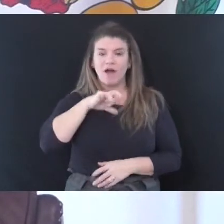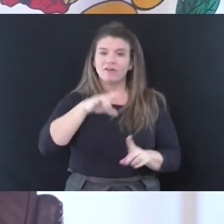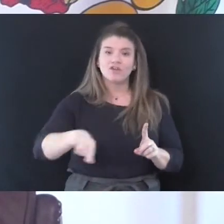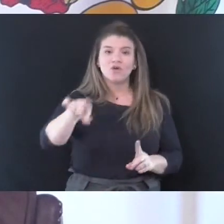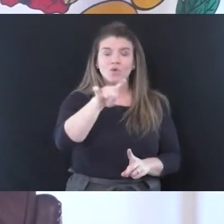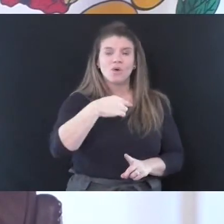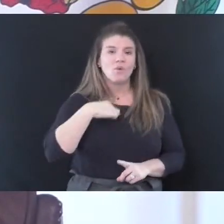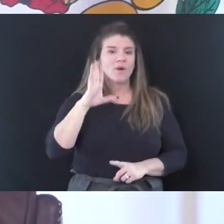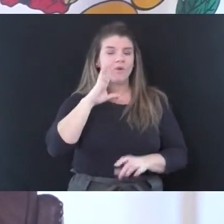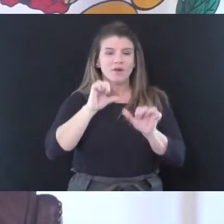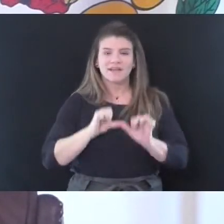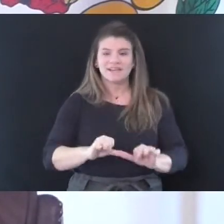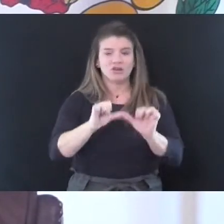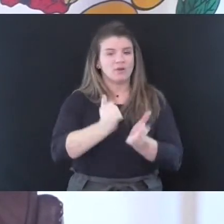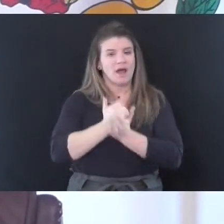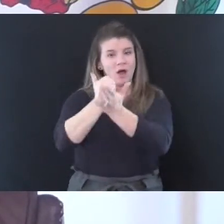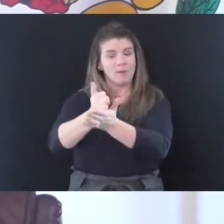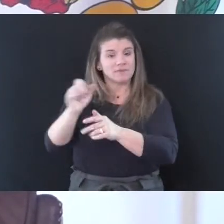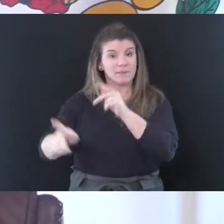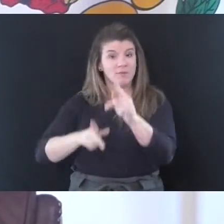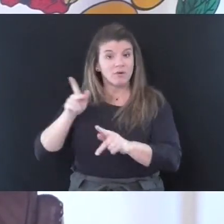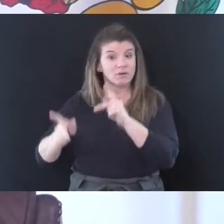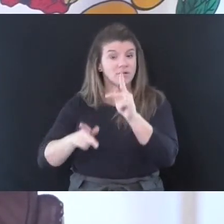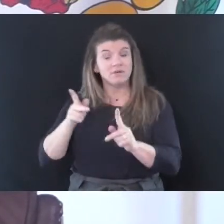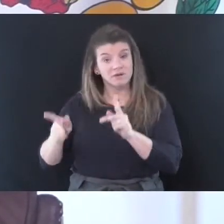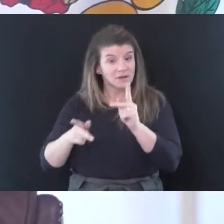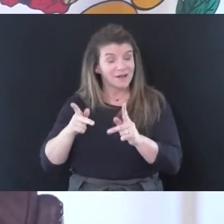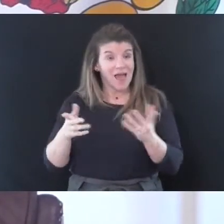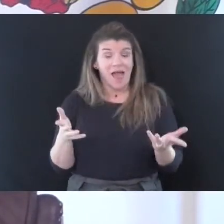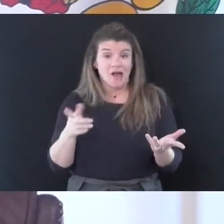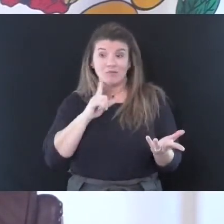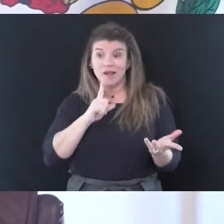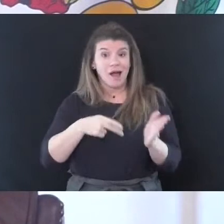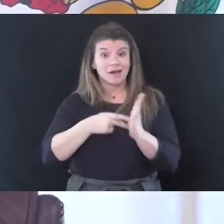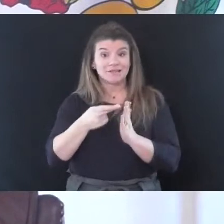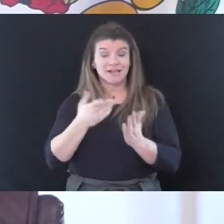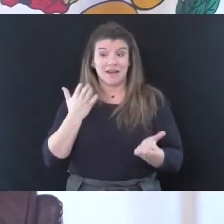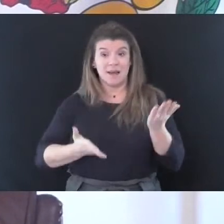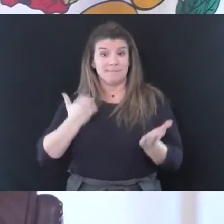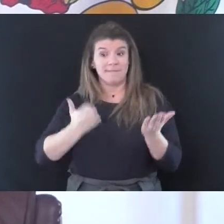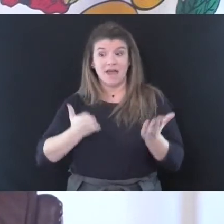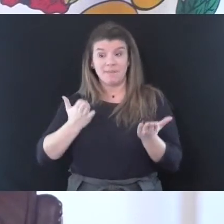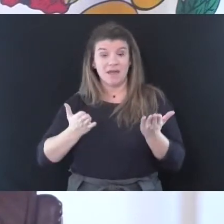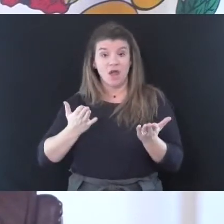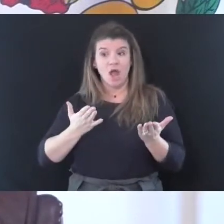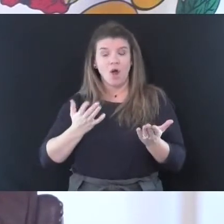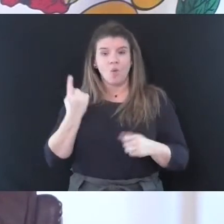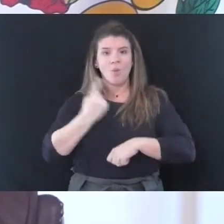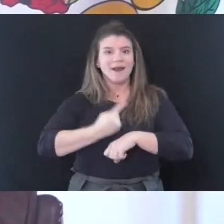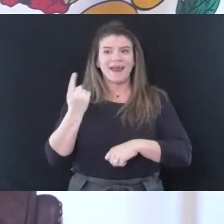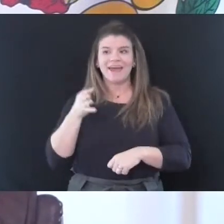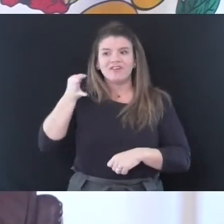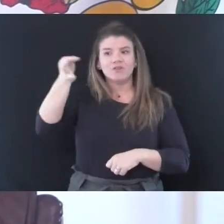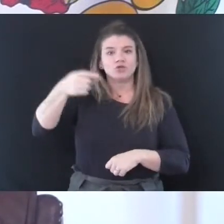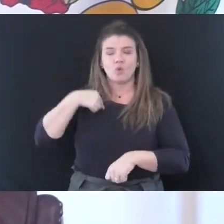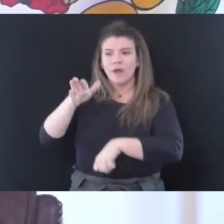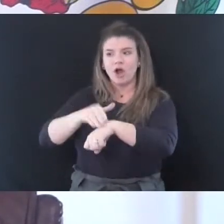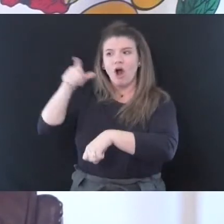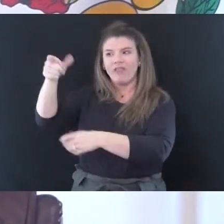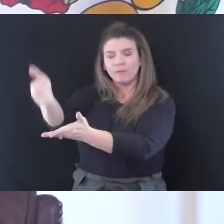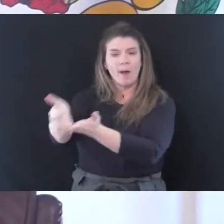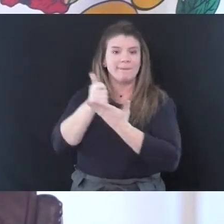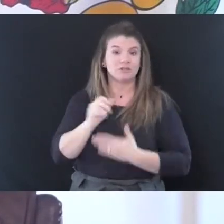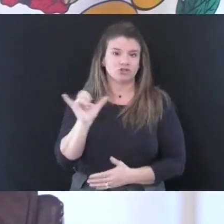you, and we're going to help some people, and you know, who knows, we may very well be calling on them to help us someday.